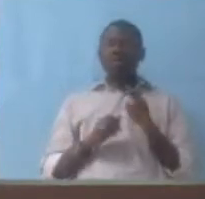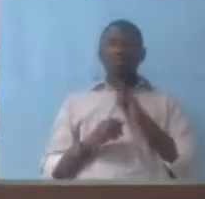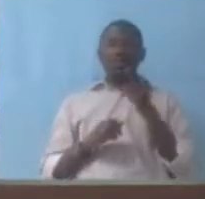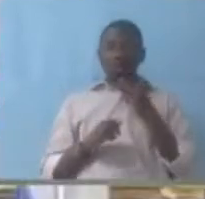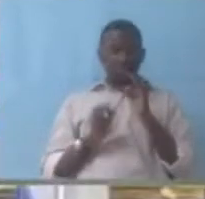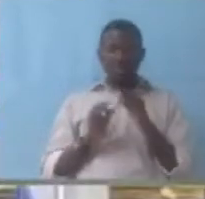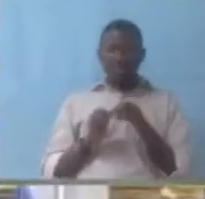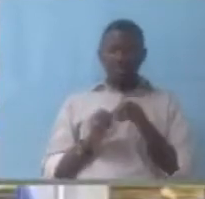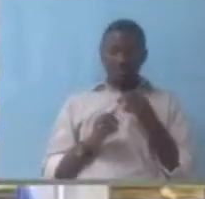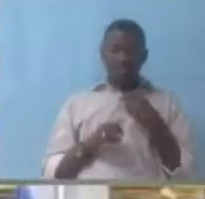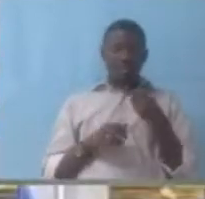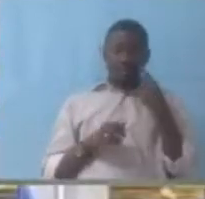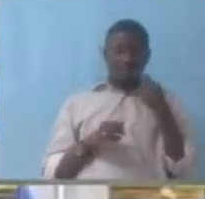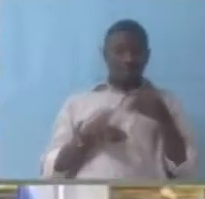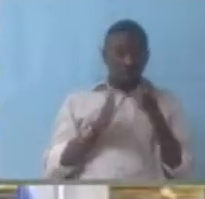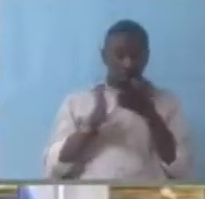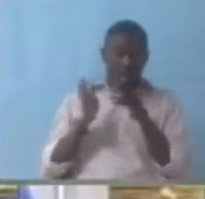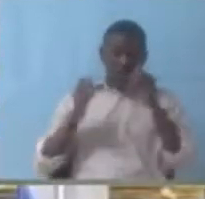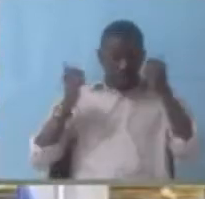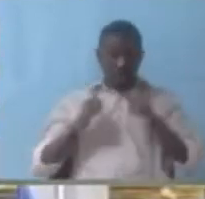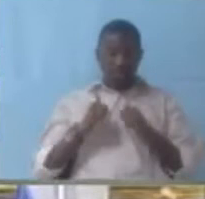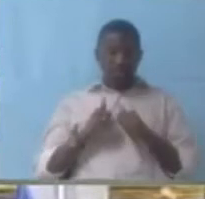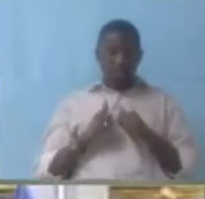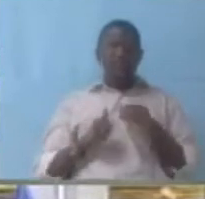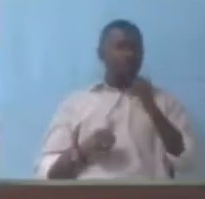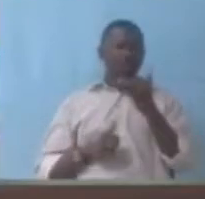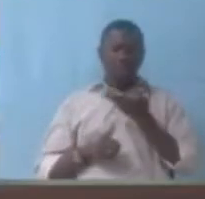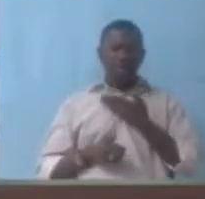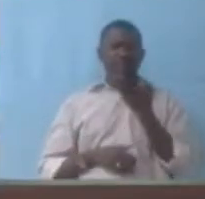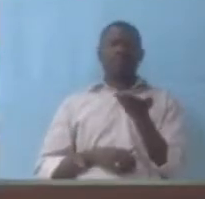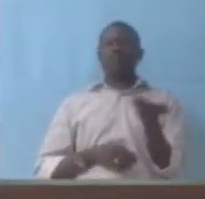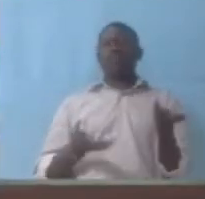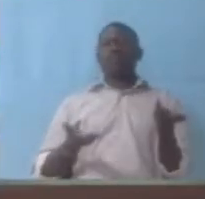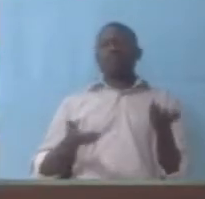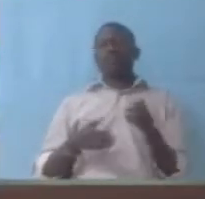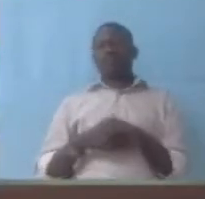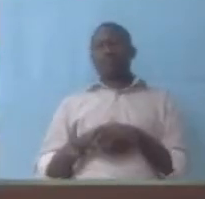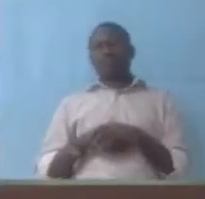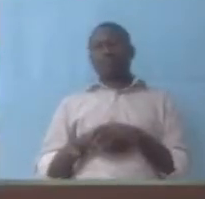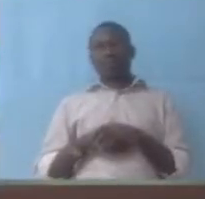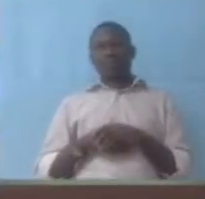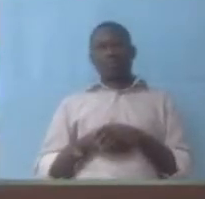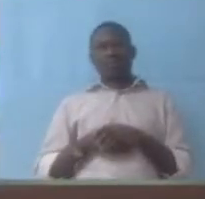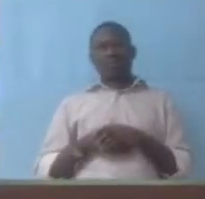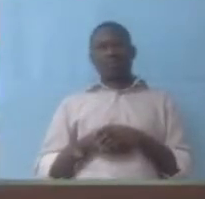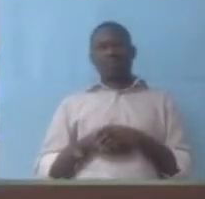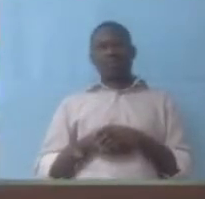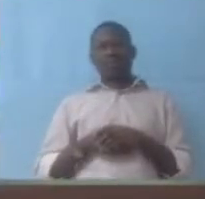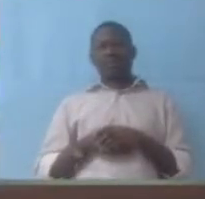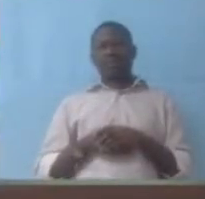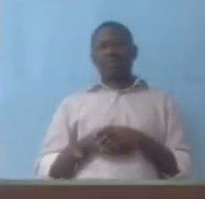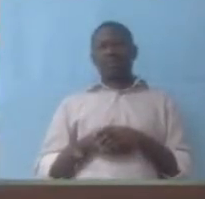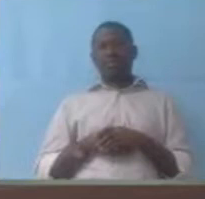by implication, it did. Amanke ko kokumakango ya afanya mbari bitum alanya wale kitubunda